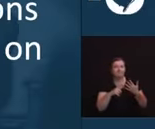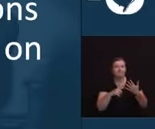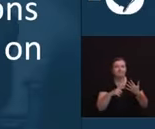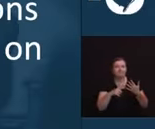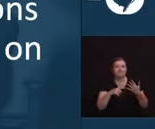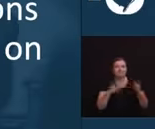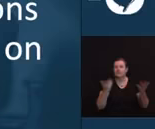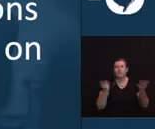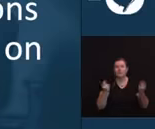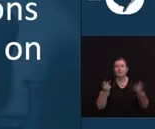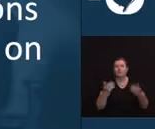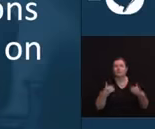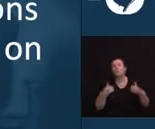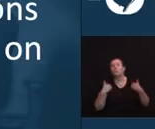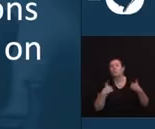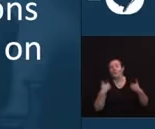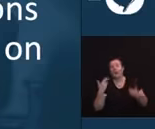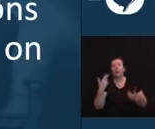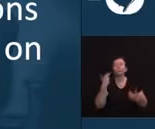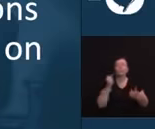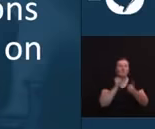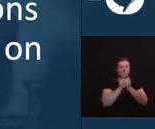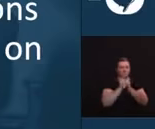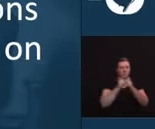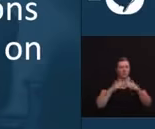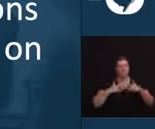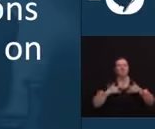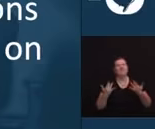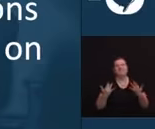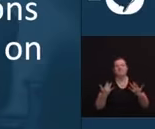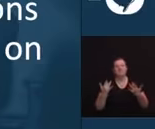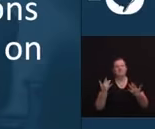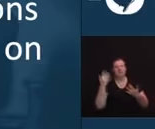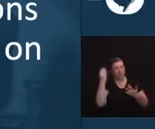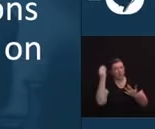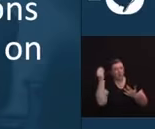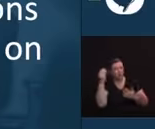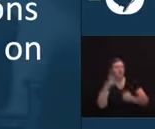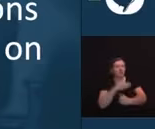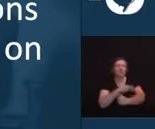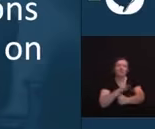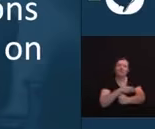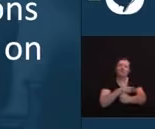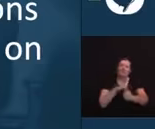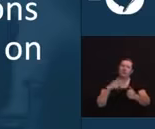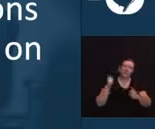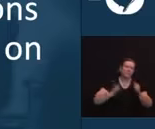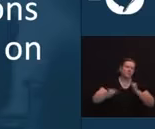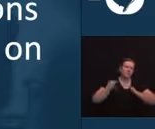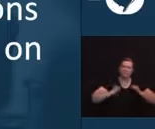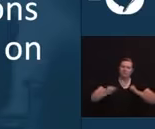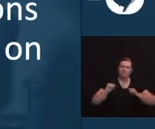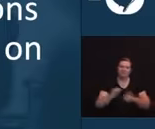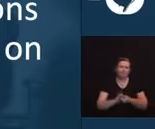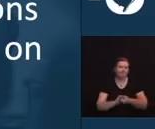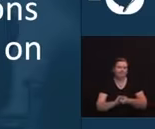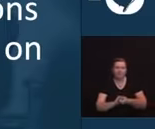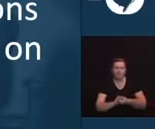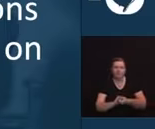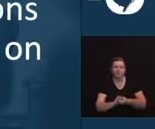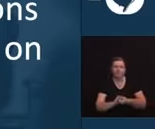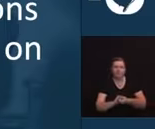sporting events or outdoor concerts or other performances. As it pertains, by the way, to youth and high school sports,